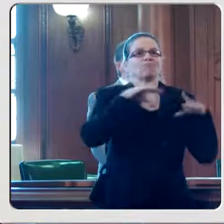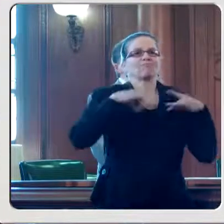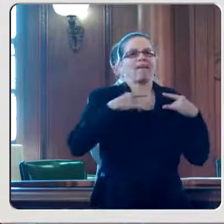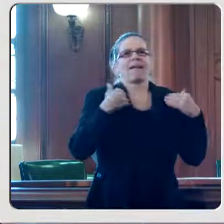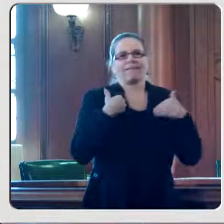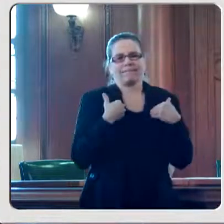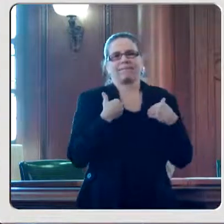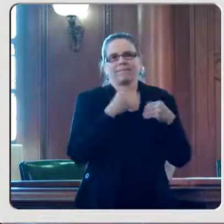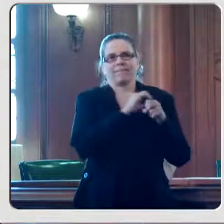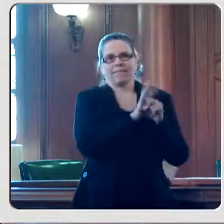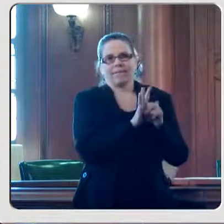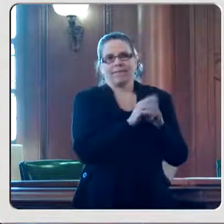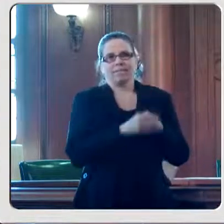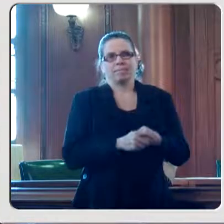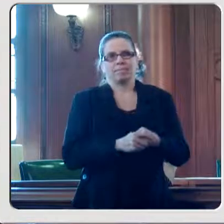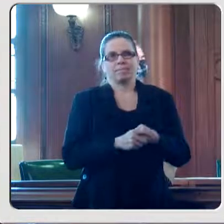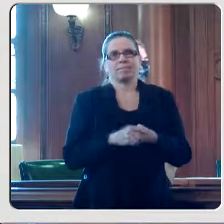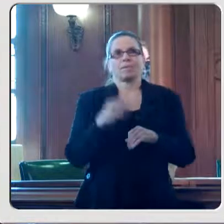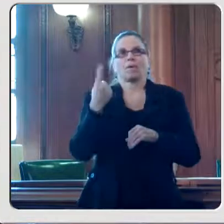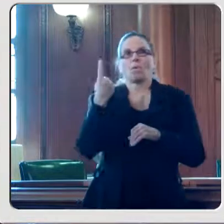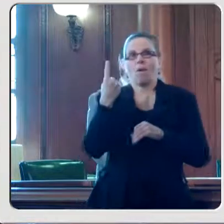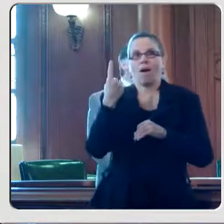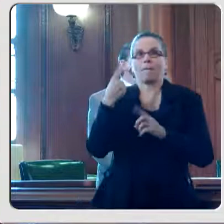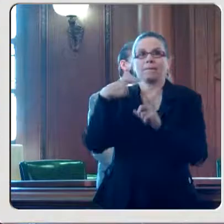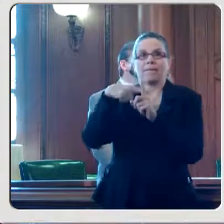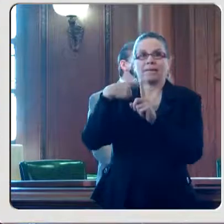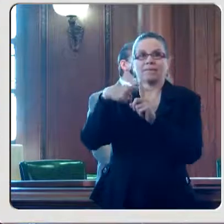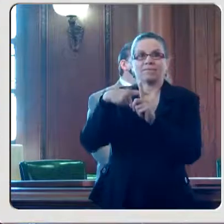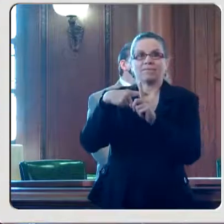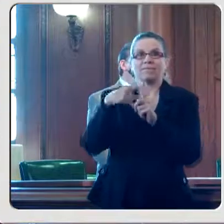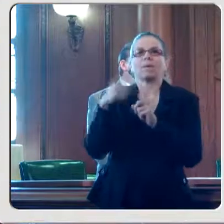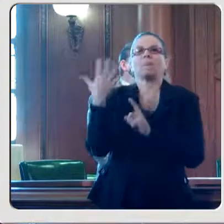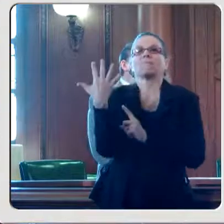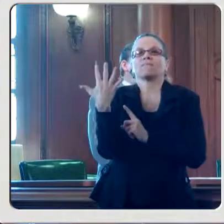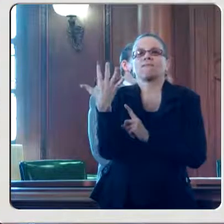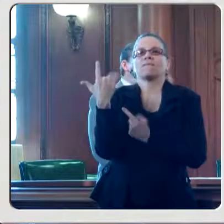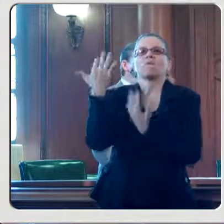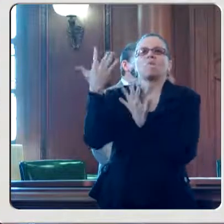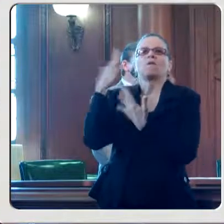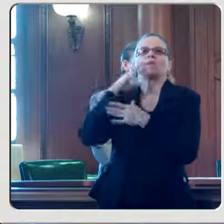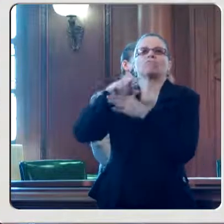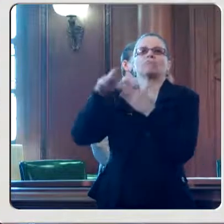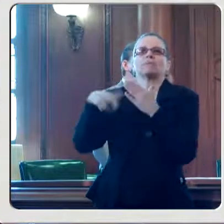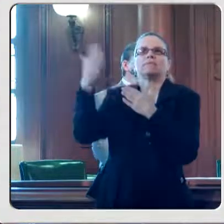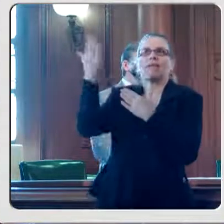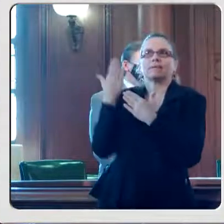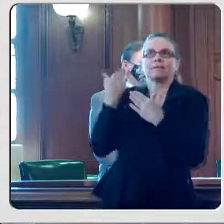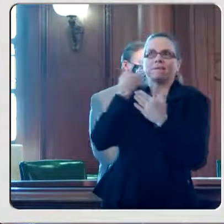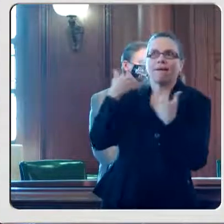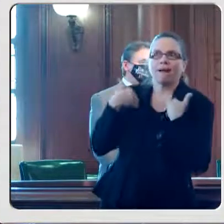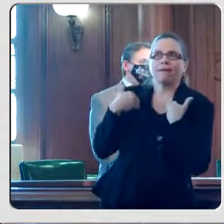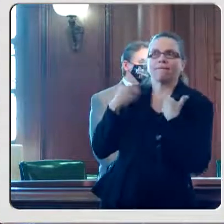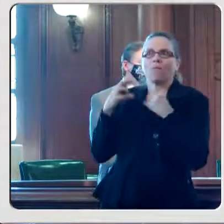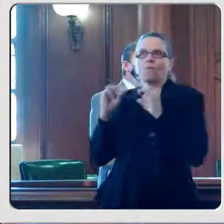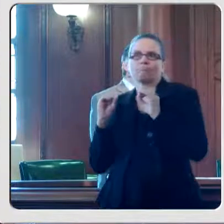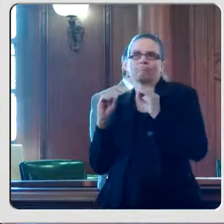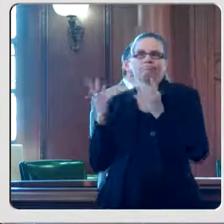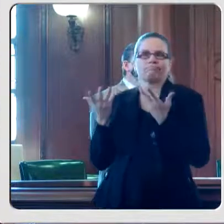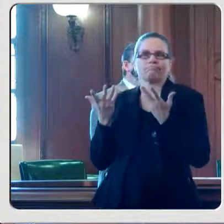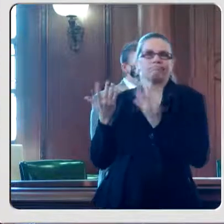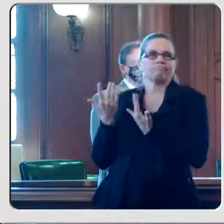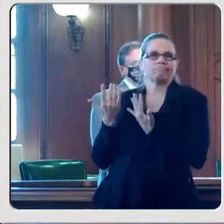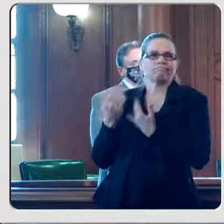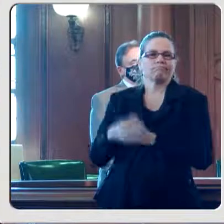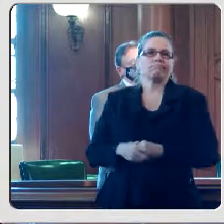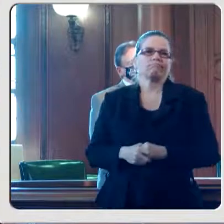1 positive case and 5 other members awaiting testing and their results to come back. On the safety front